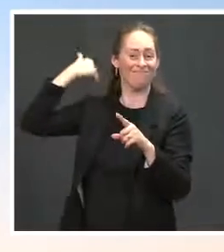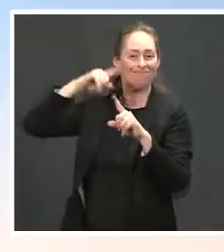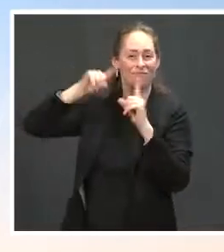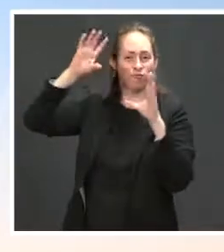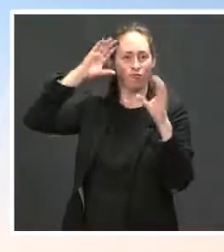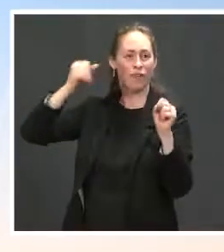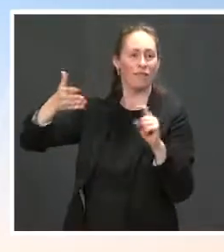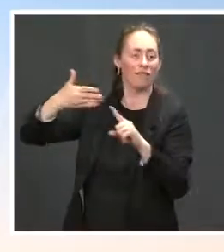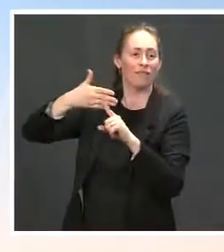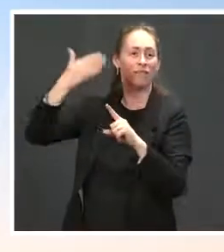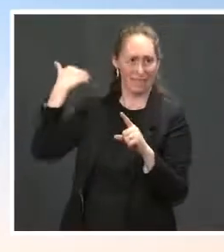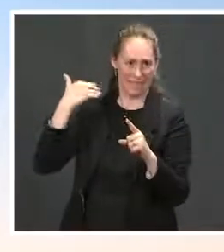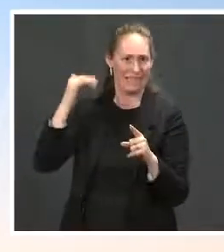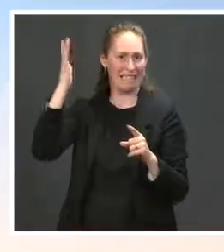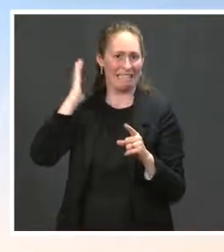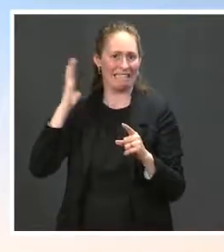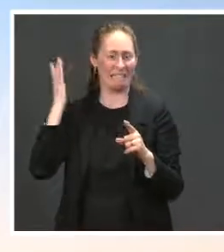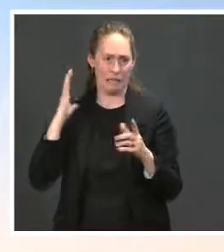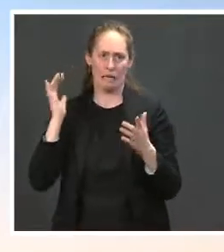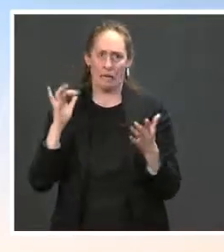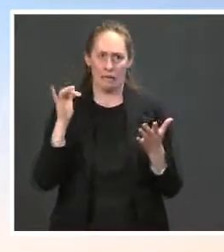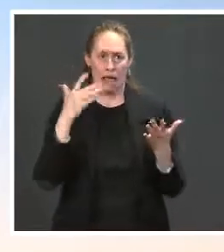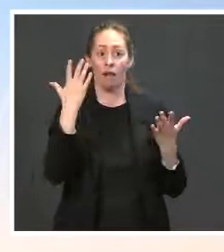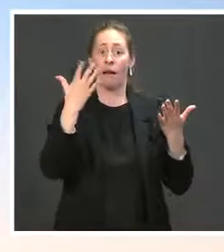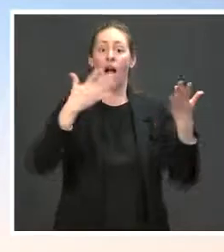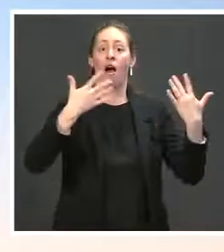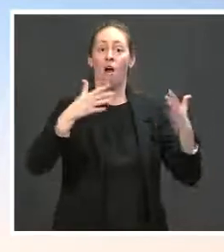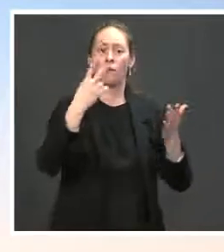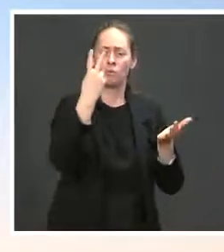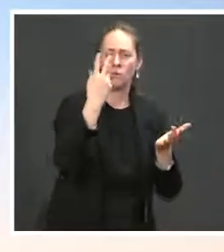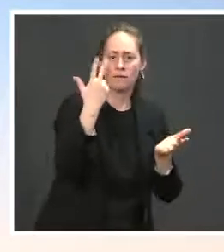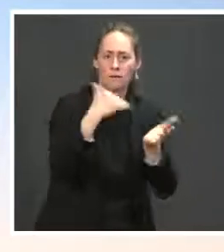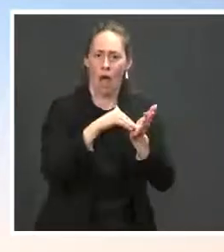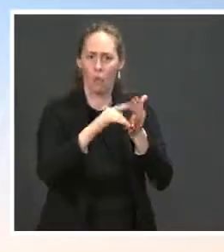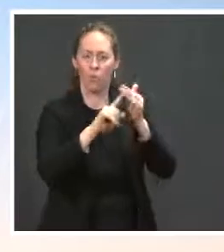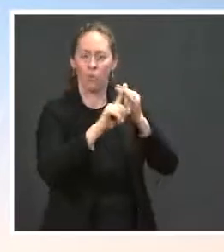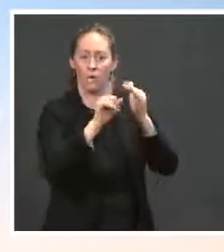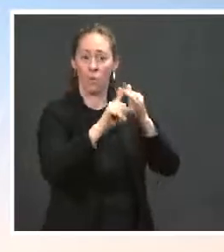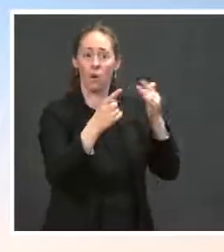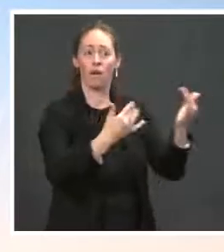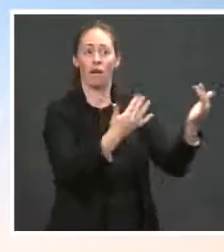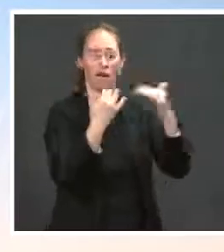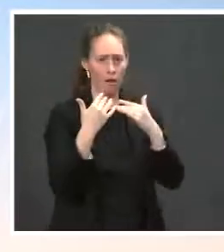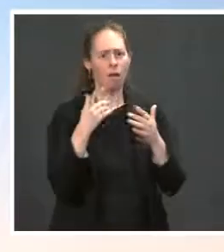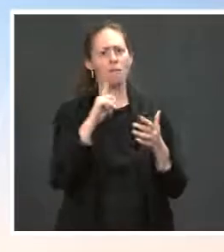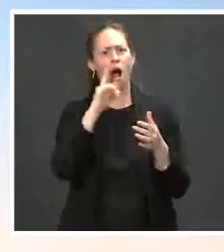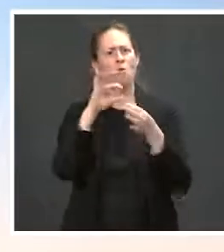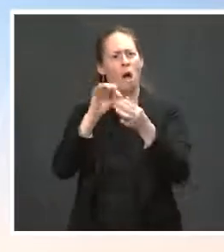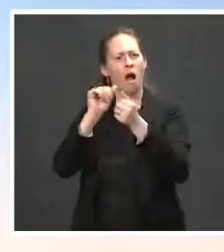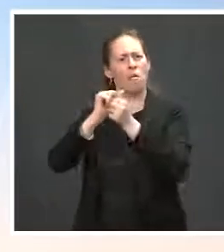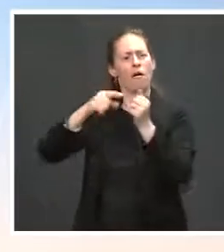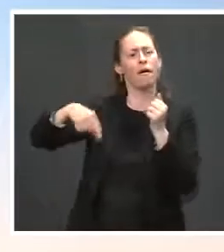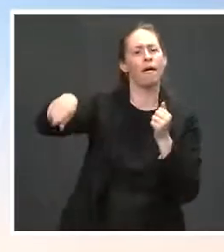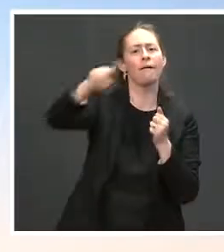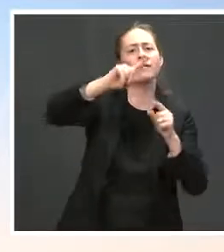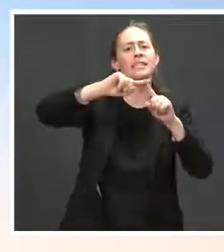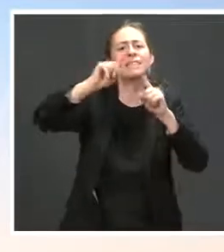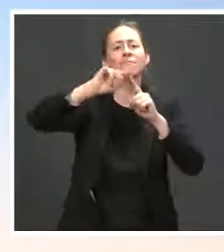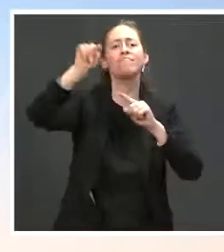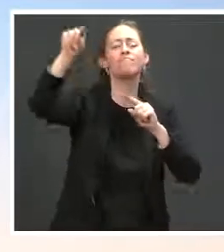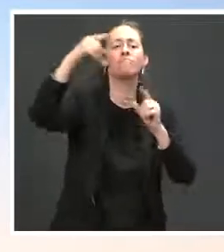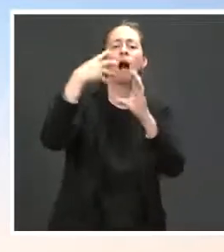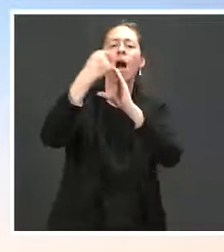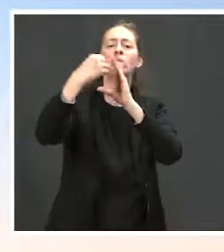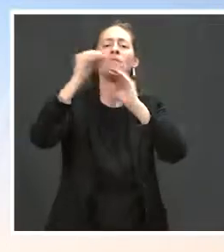in during the last fiscal year. So it's not just government, it's also external organizations who play a vital role. And